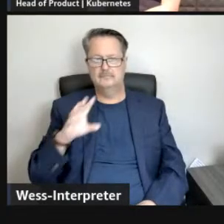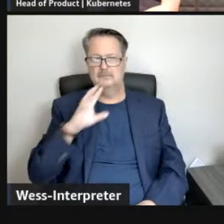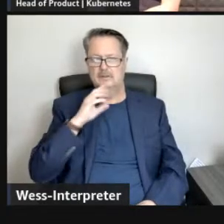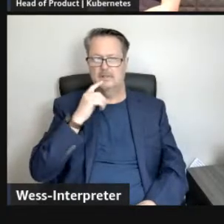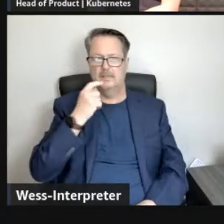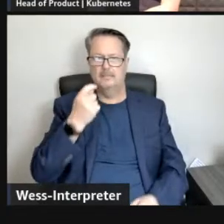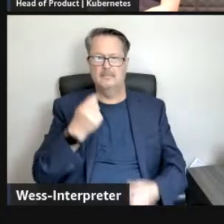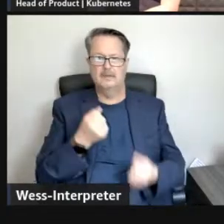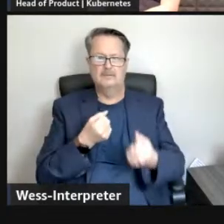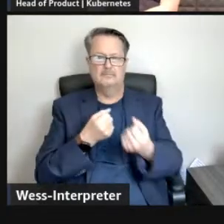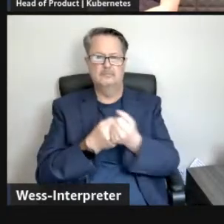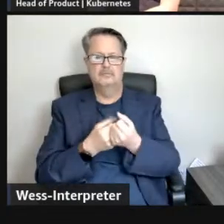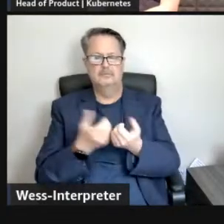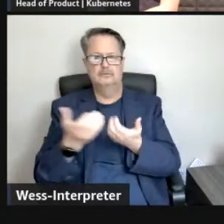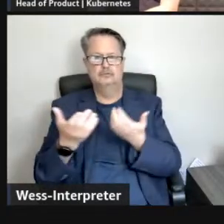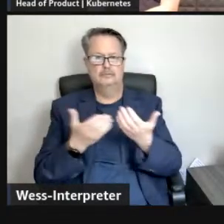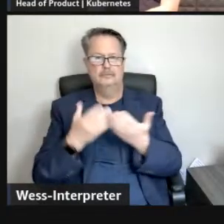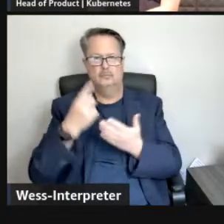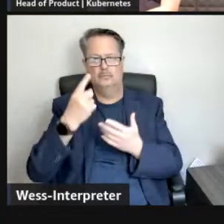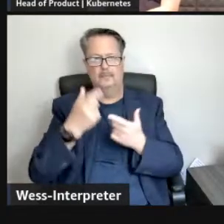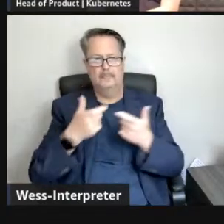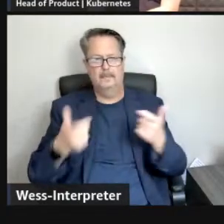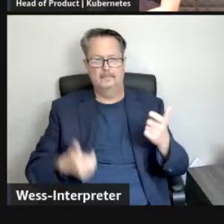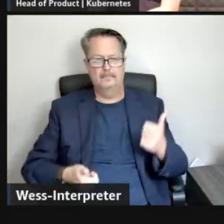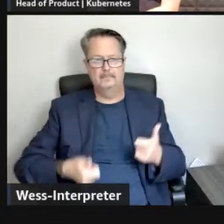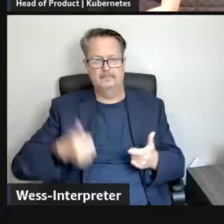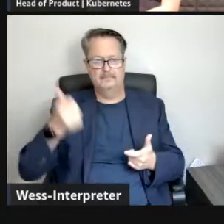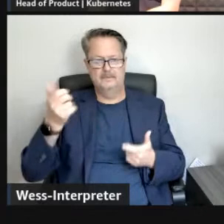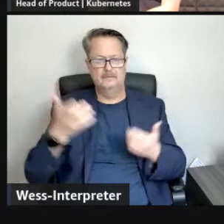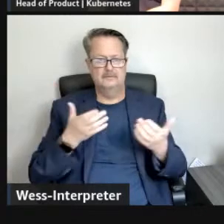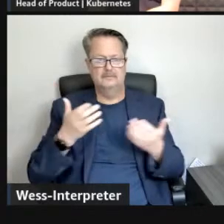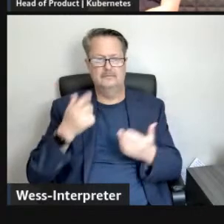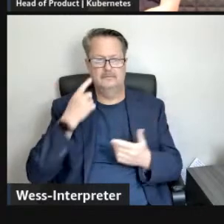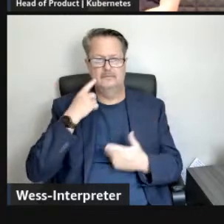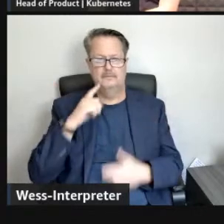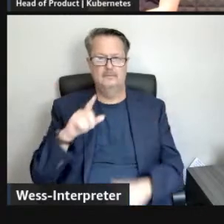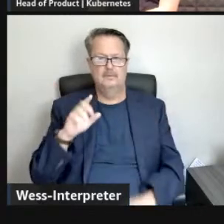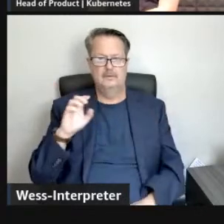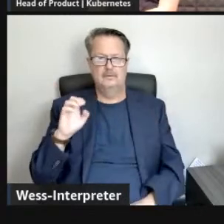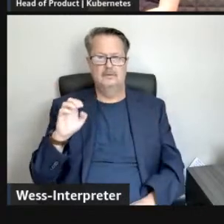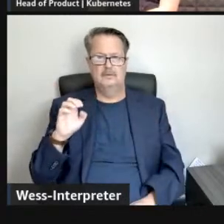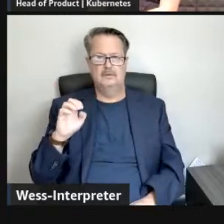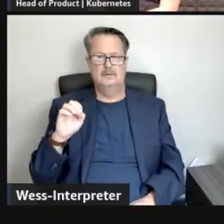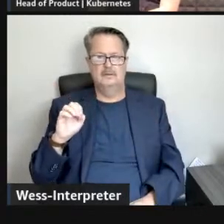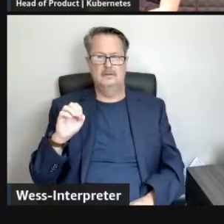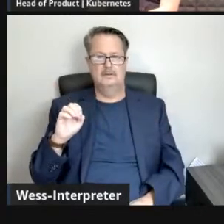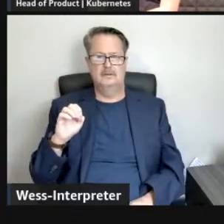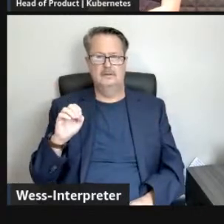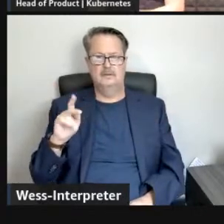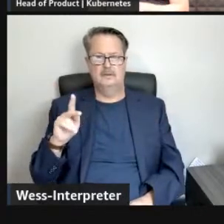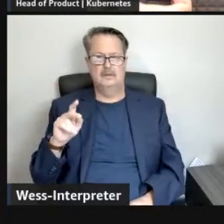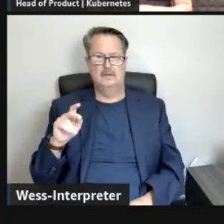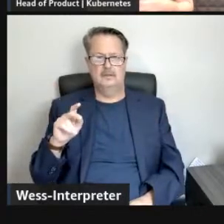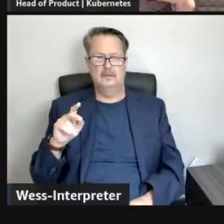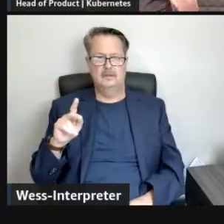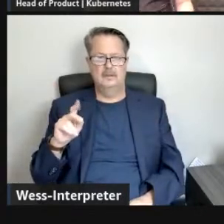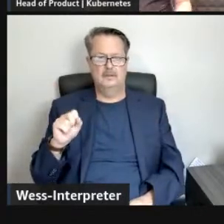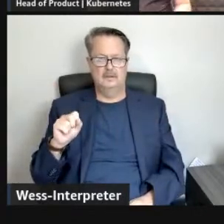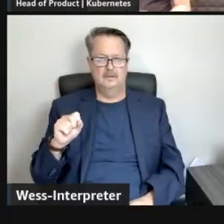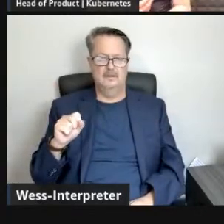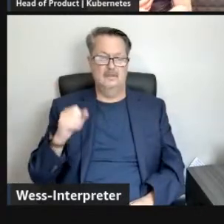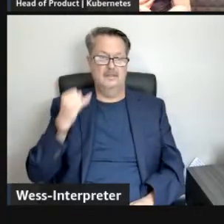because one of the biggest investment areas for EKS right now is making sure that if you're running Kubernetes on AWS, you can take